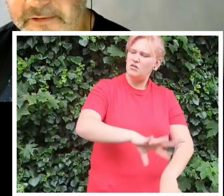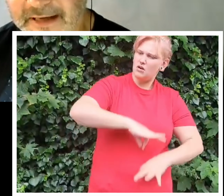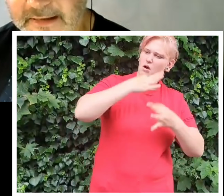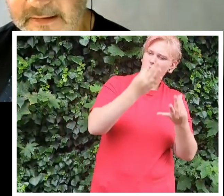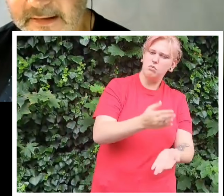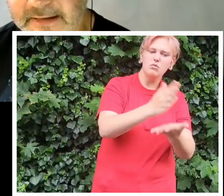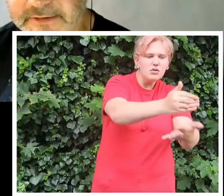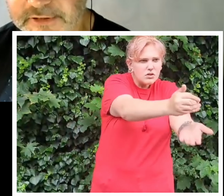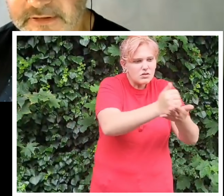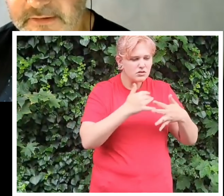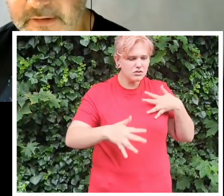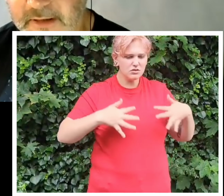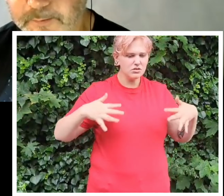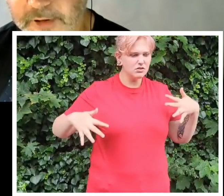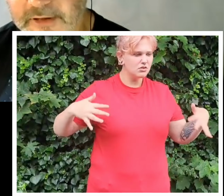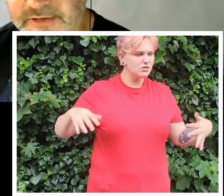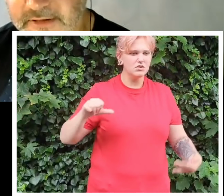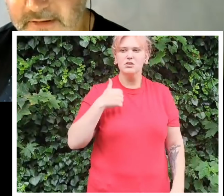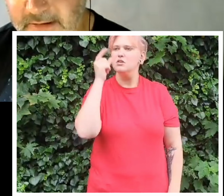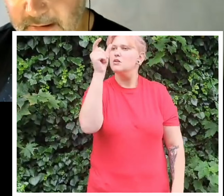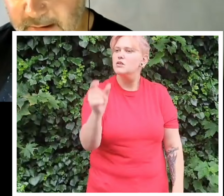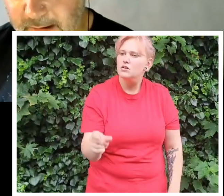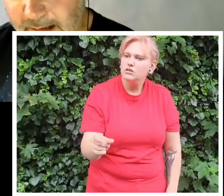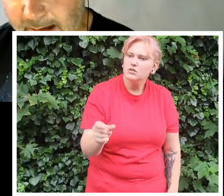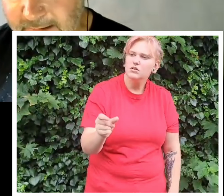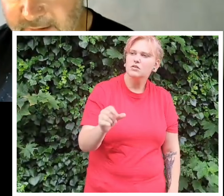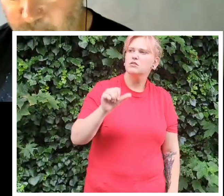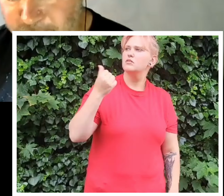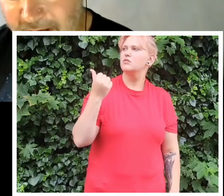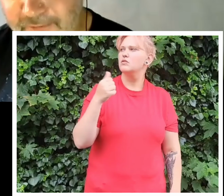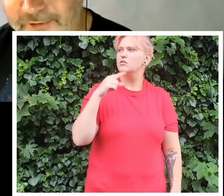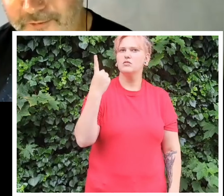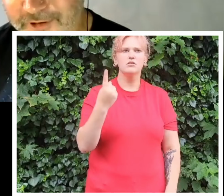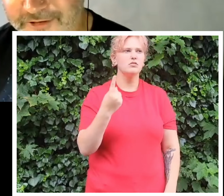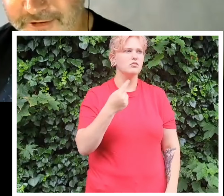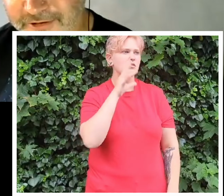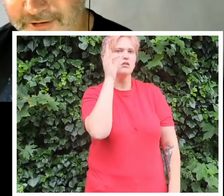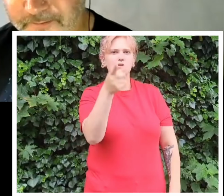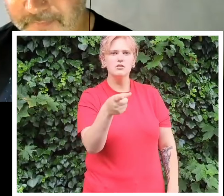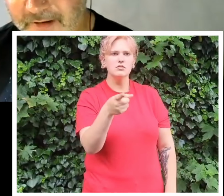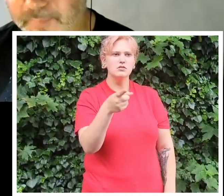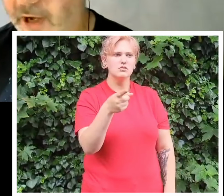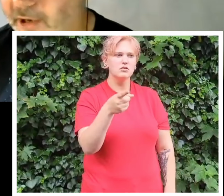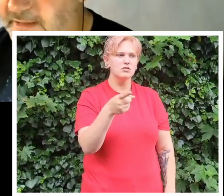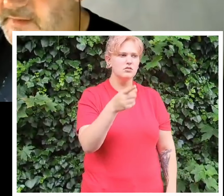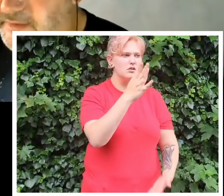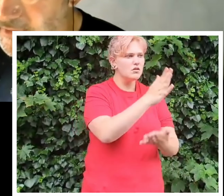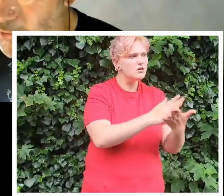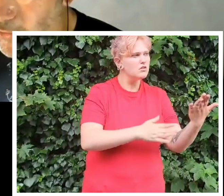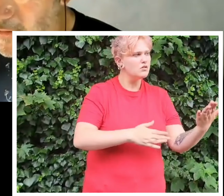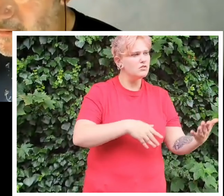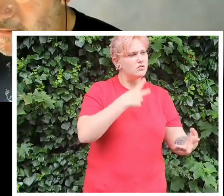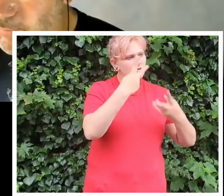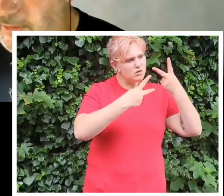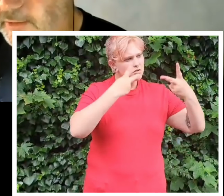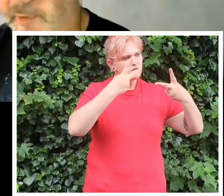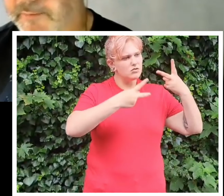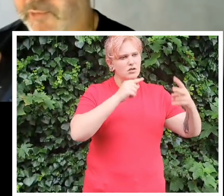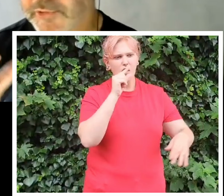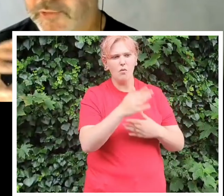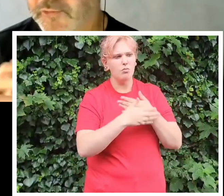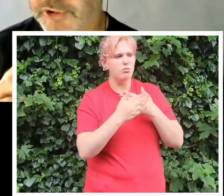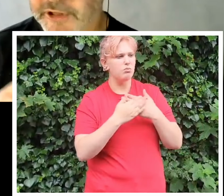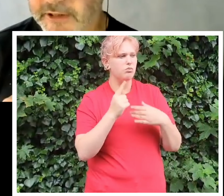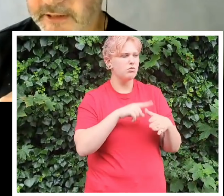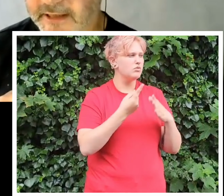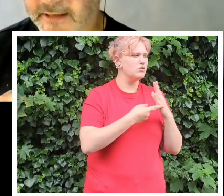spiritual, very healing energy person. And what I'm now going to ask you, partly the song, but a little bit